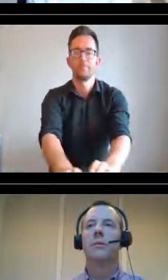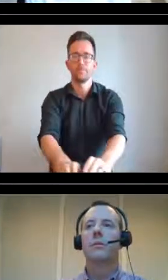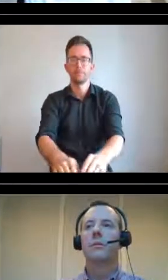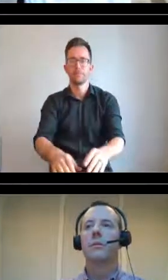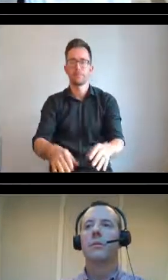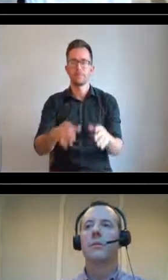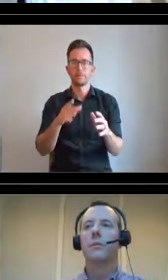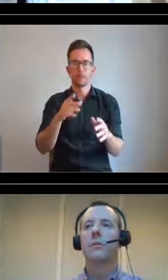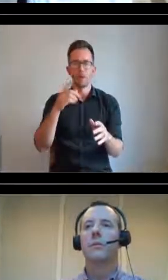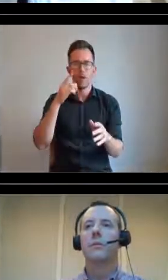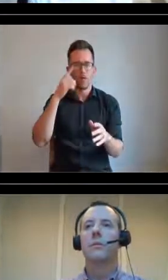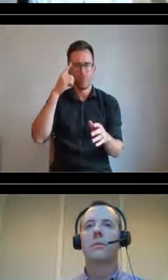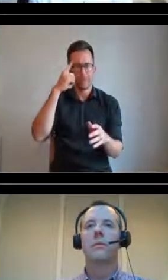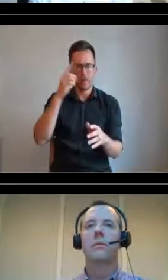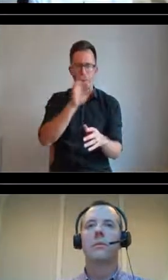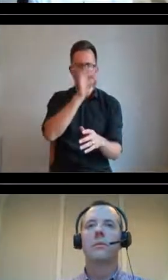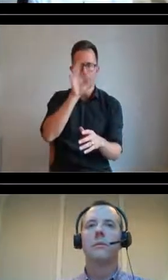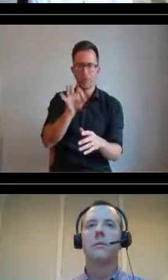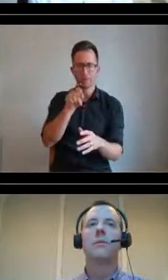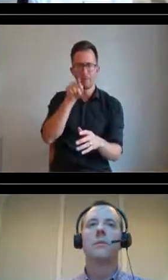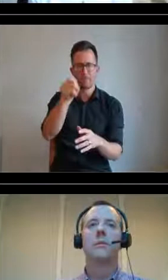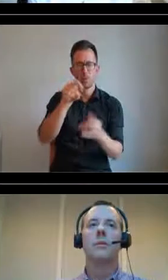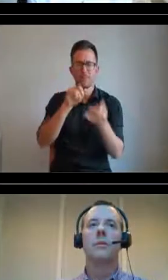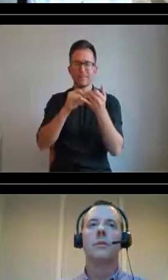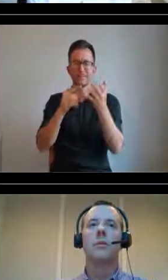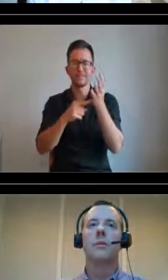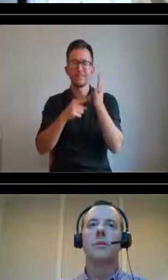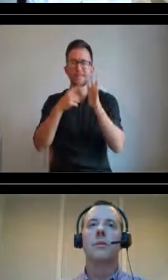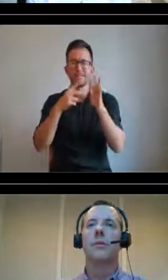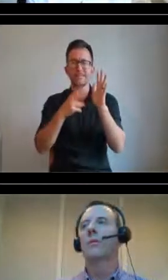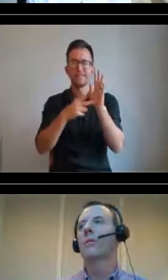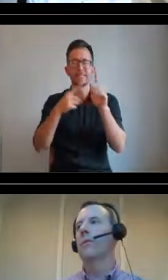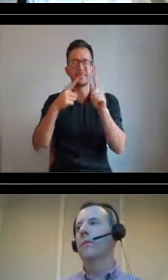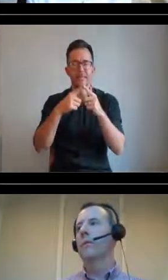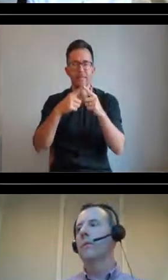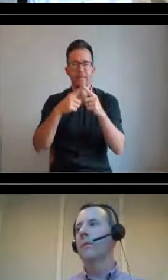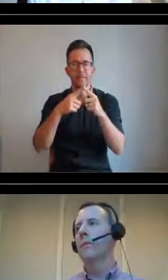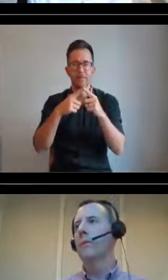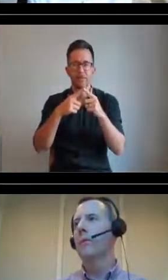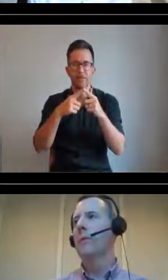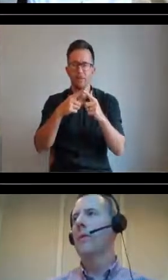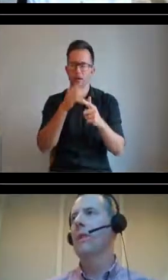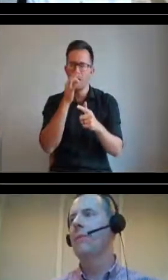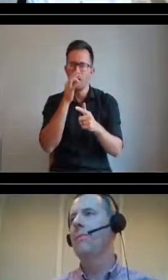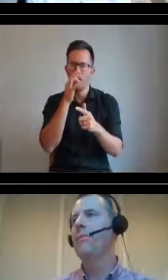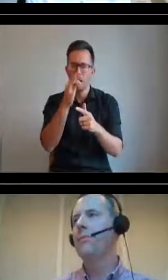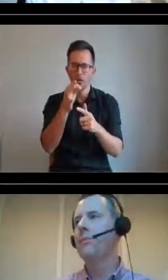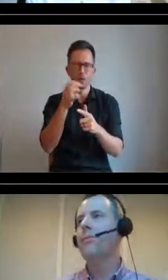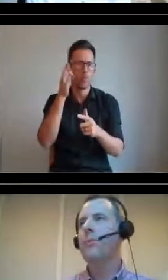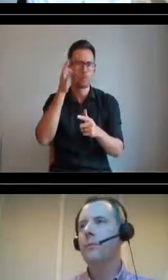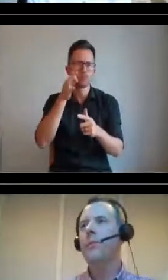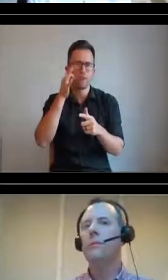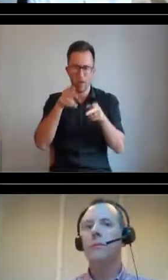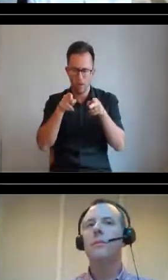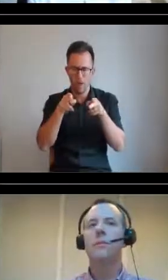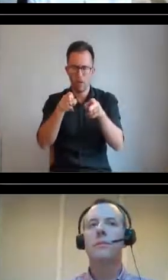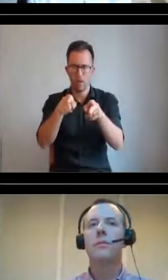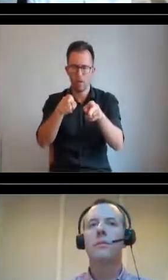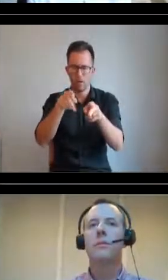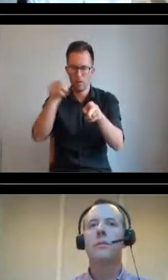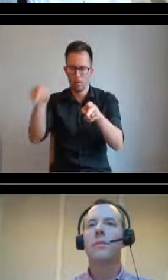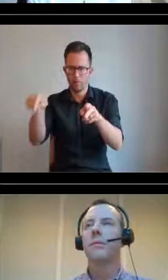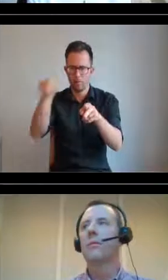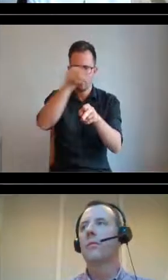Steve, I think this is a question for you. It's a question about on which side of the river will the tunnels be bored